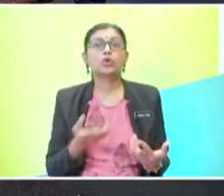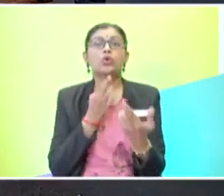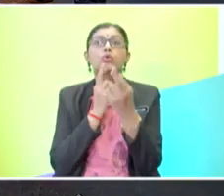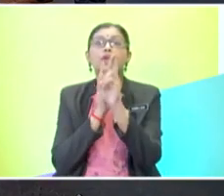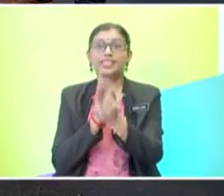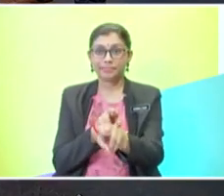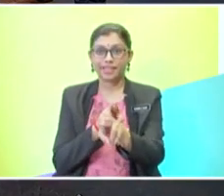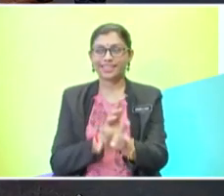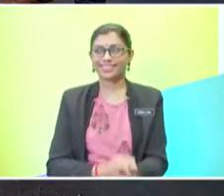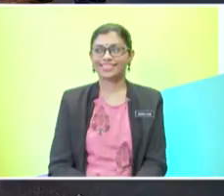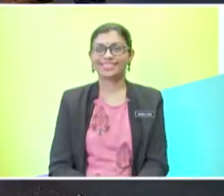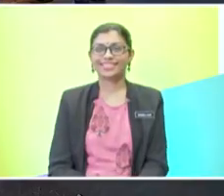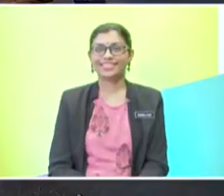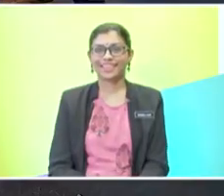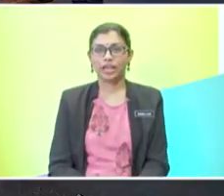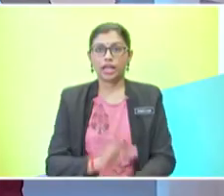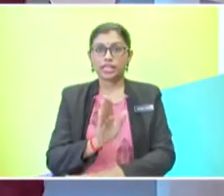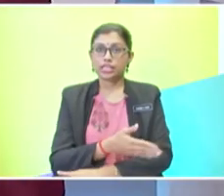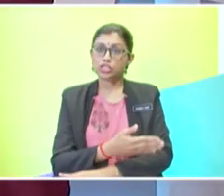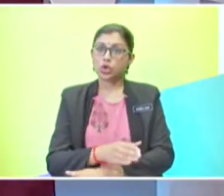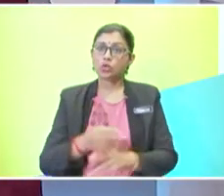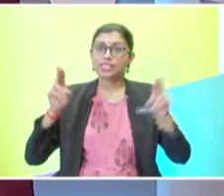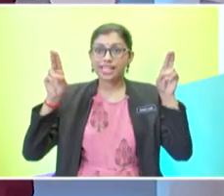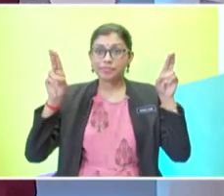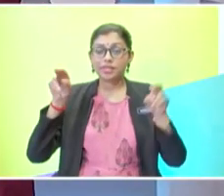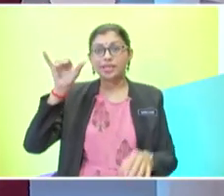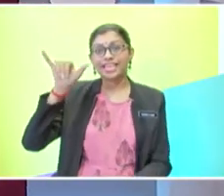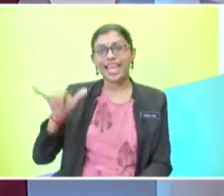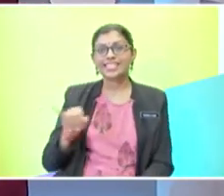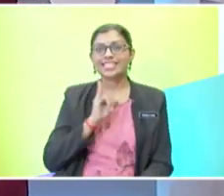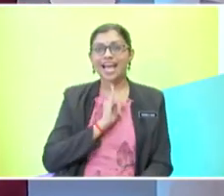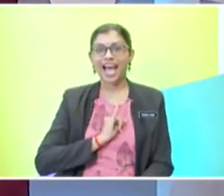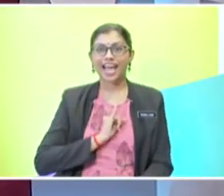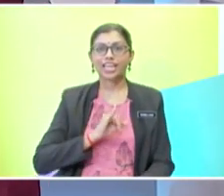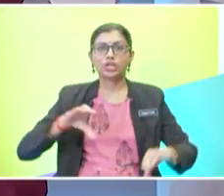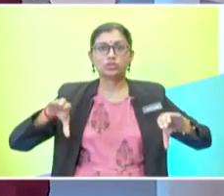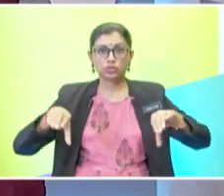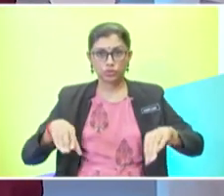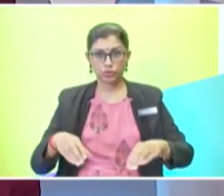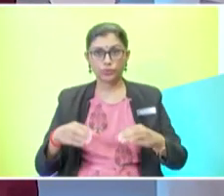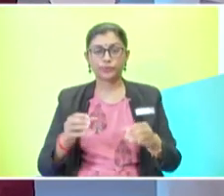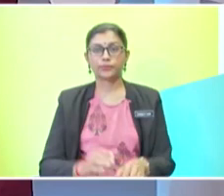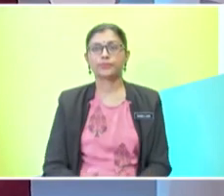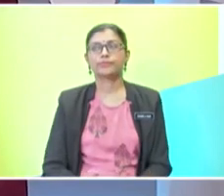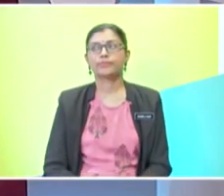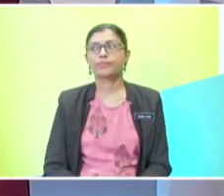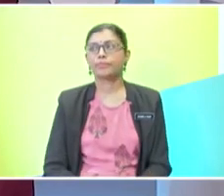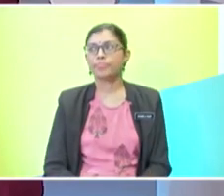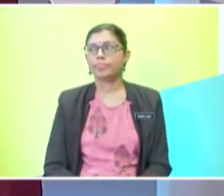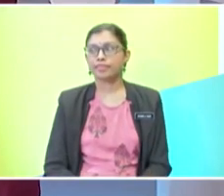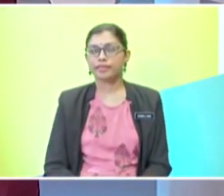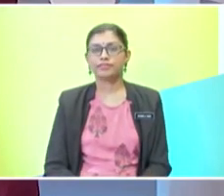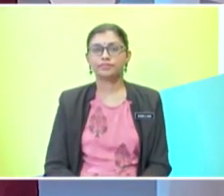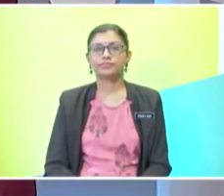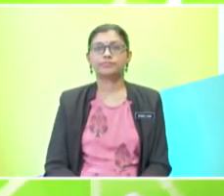Yes I Do song. Okay? So here's how it goes. Okay? Mm-hmm. Do you like it?